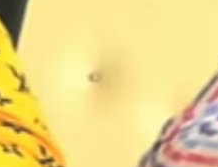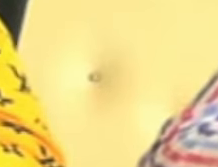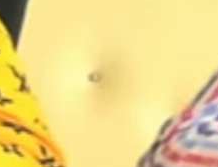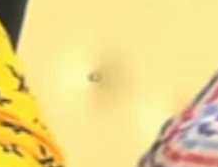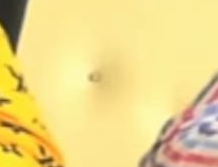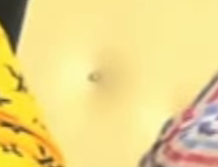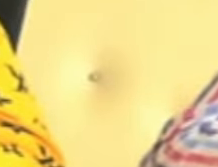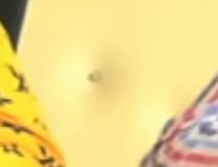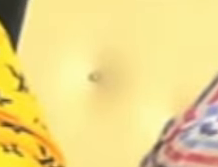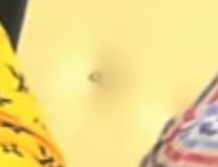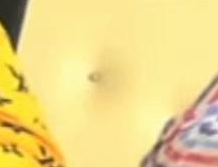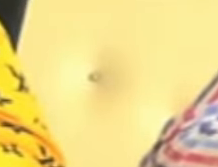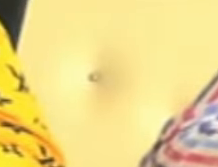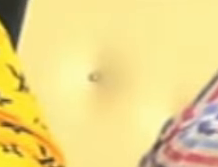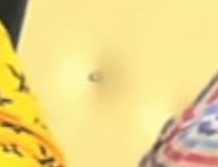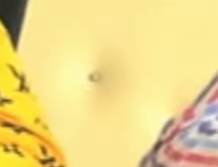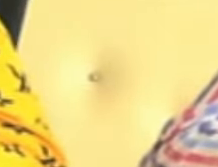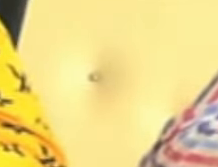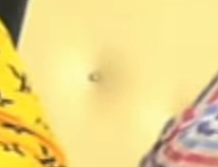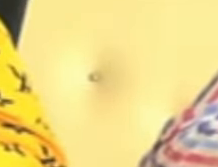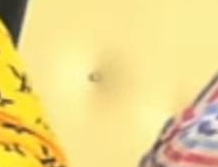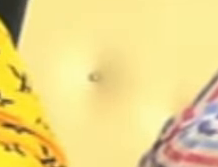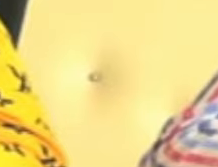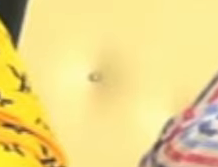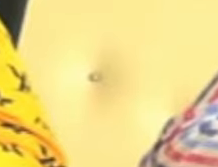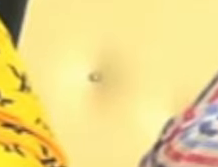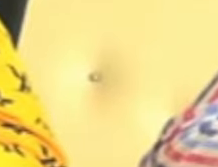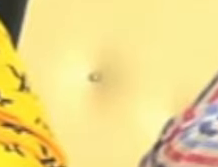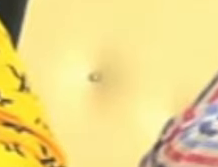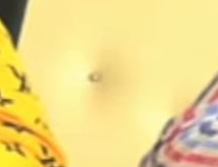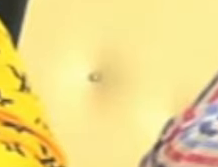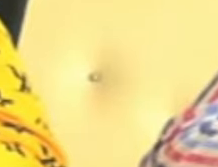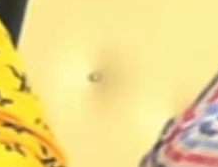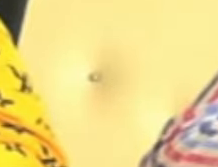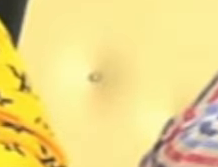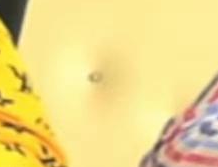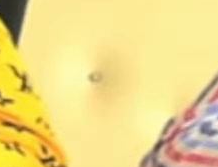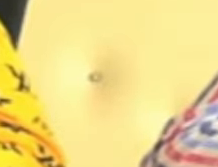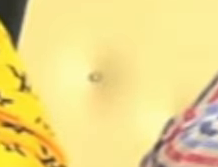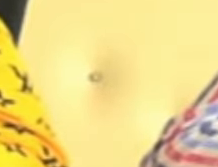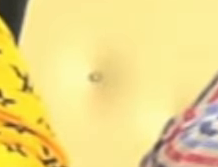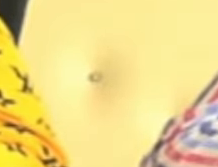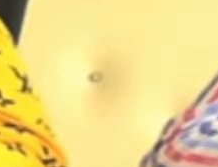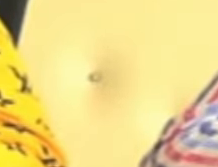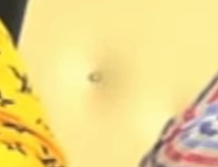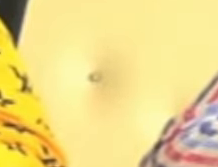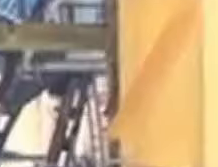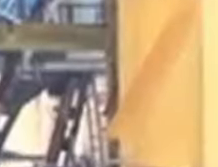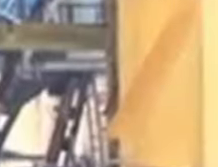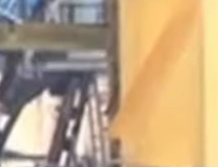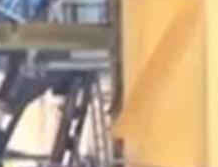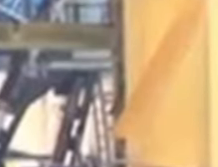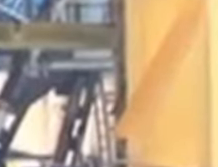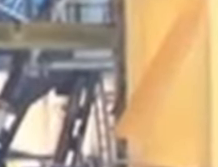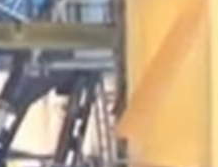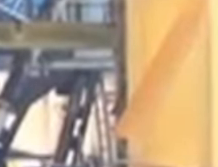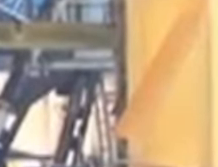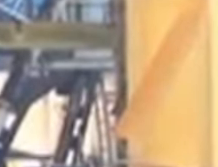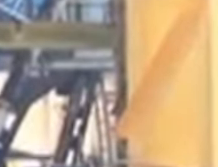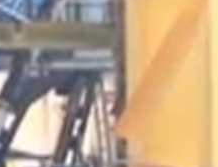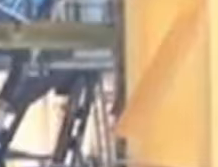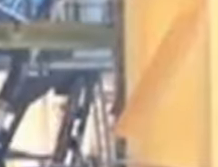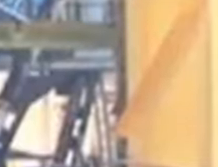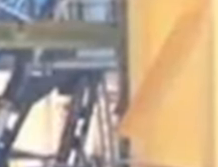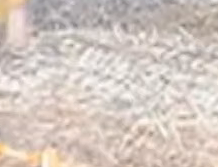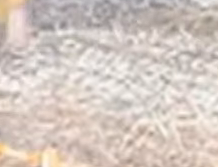50 billion shillings. And therefore, is to look at now, the ask here is that they want the taxes forgiven. Sugarcane farmers call